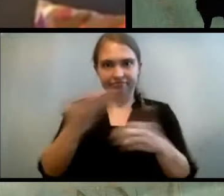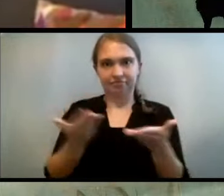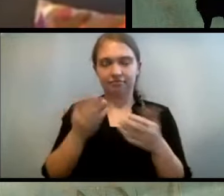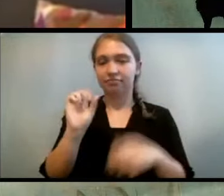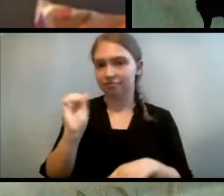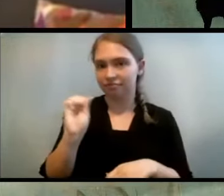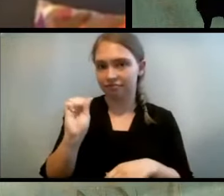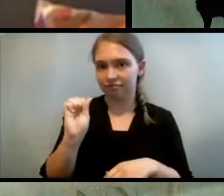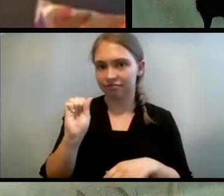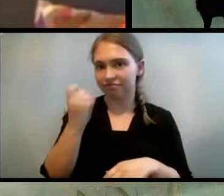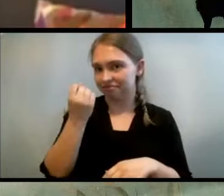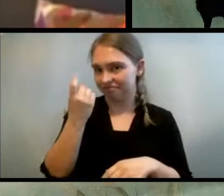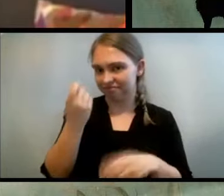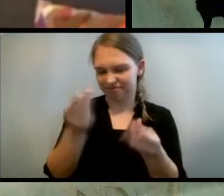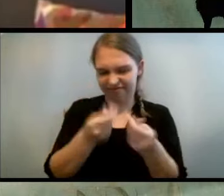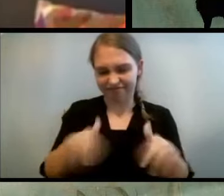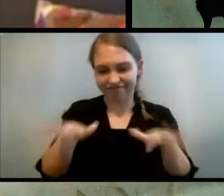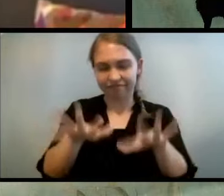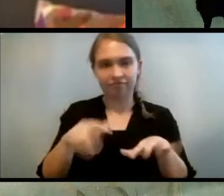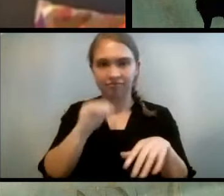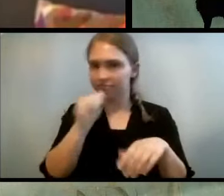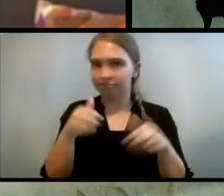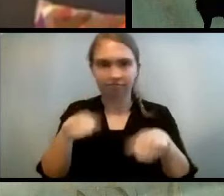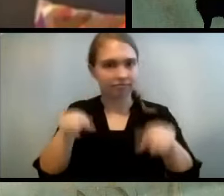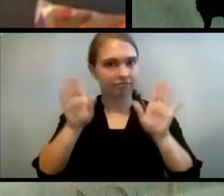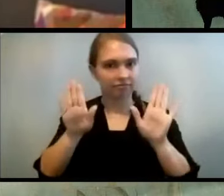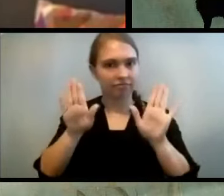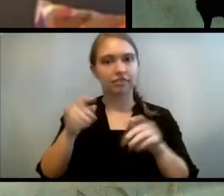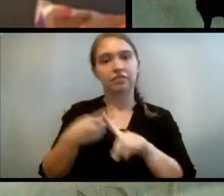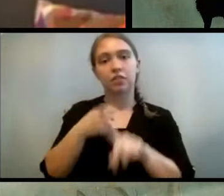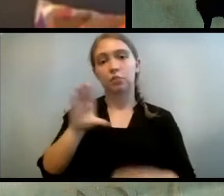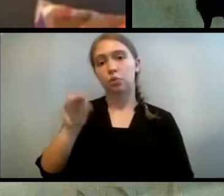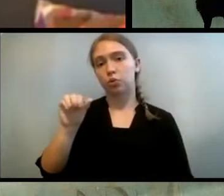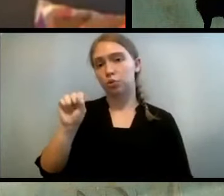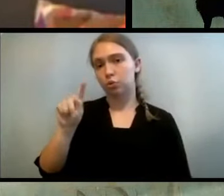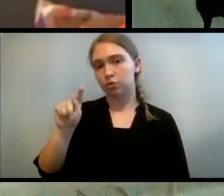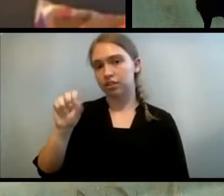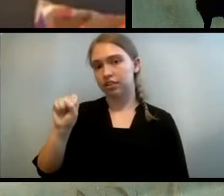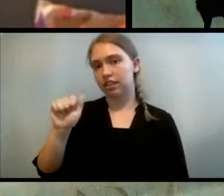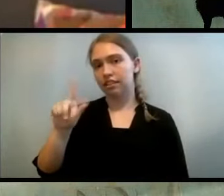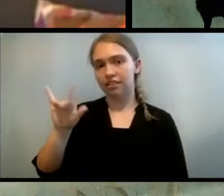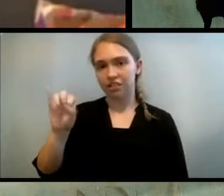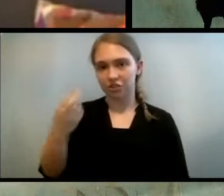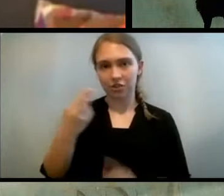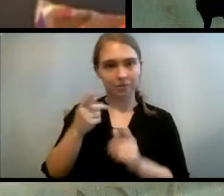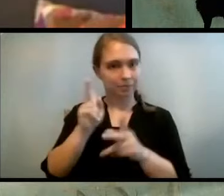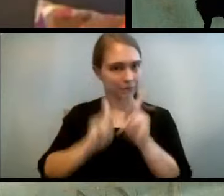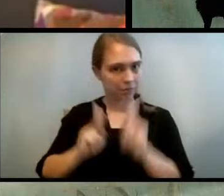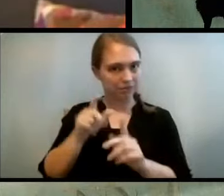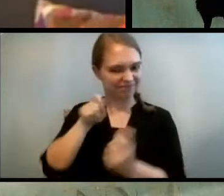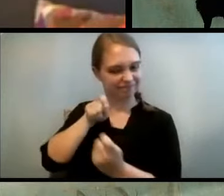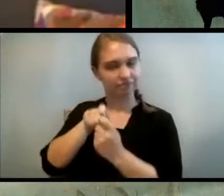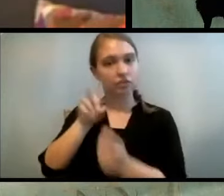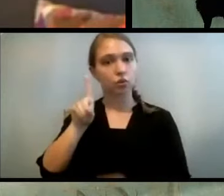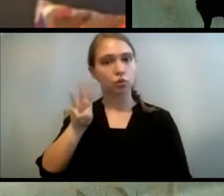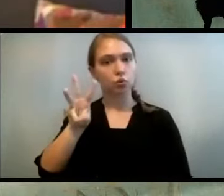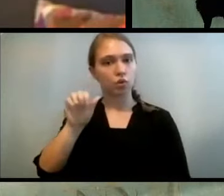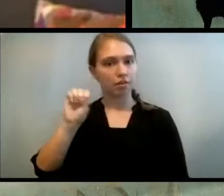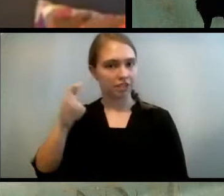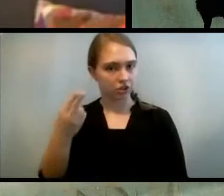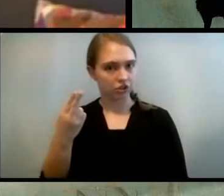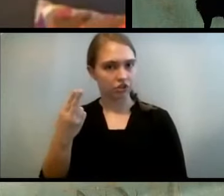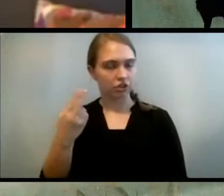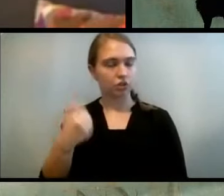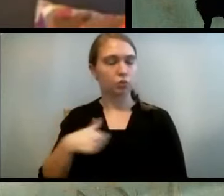unceded territories of the Coast Salish people, specifically the Duwamish people, past and present. We honor with